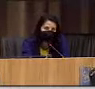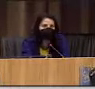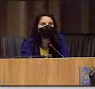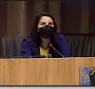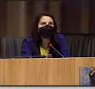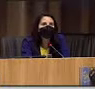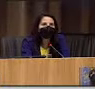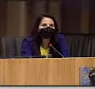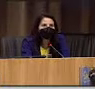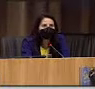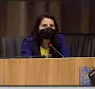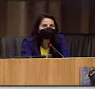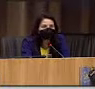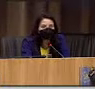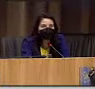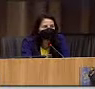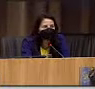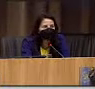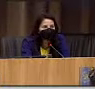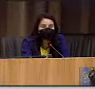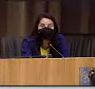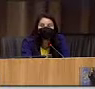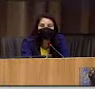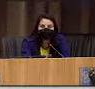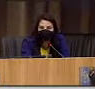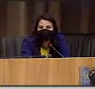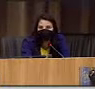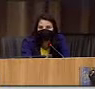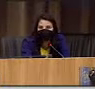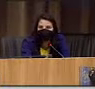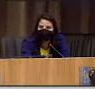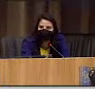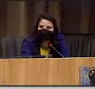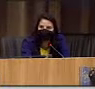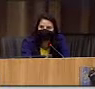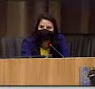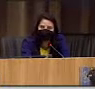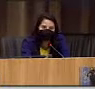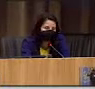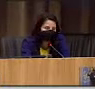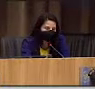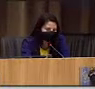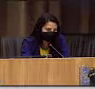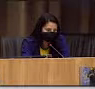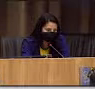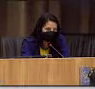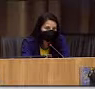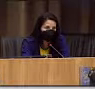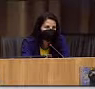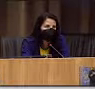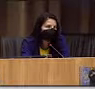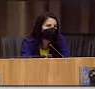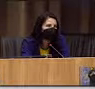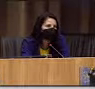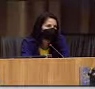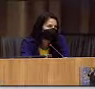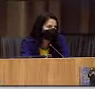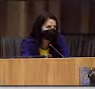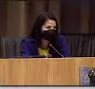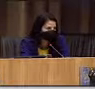pre-processing that was really important. We're working with a heterogeneity of data